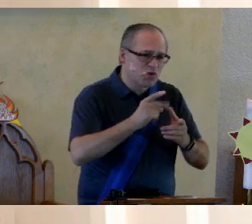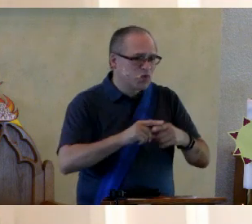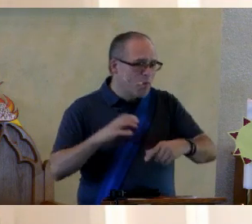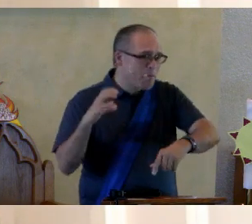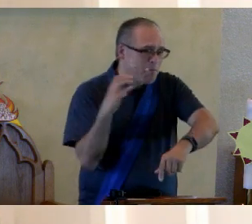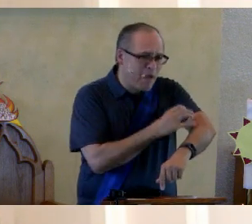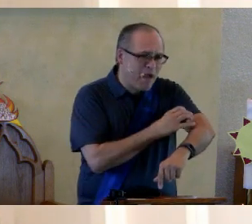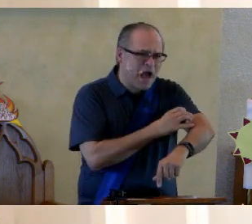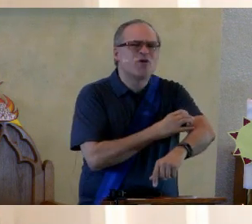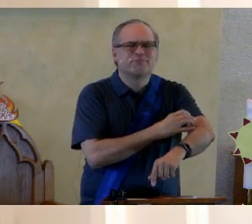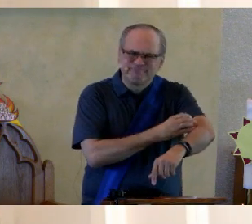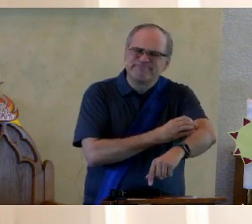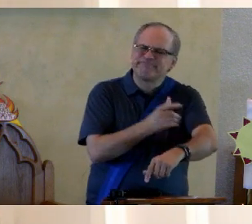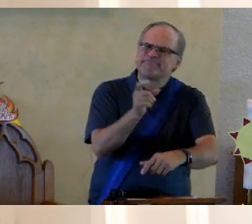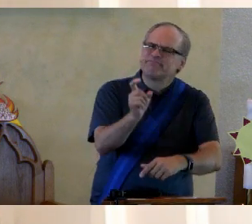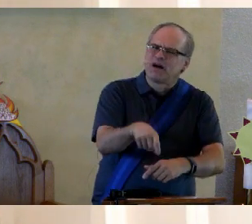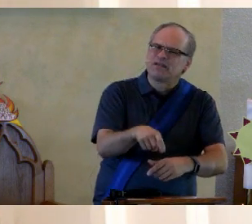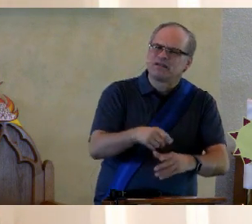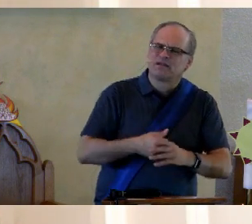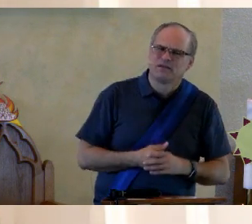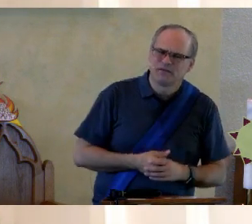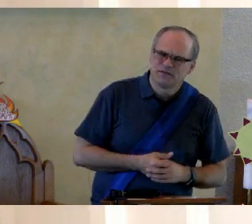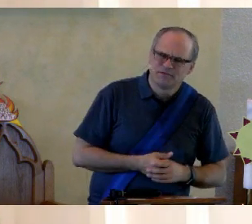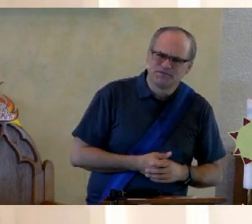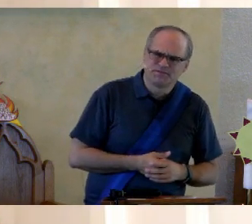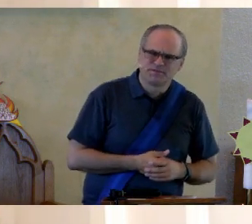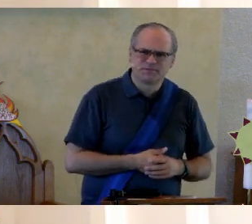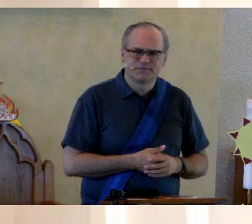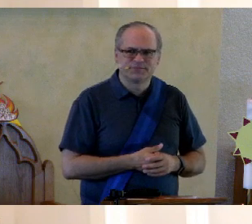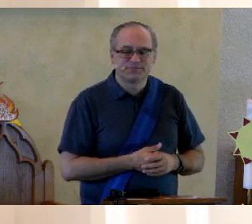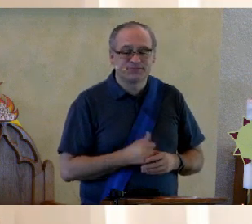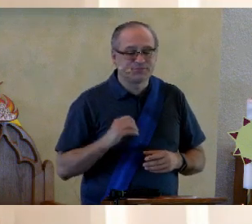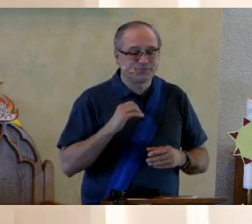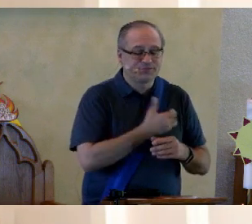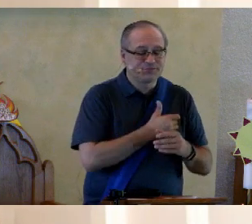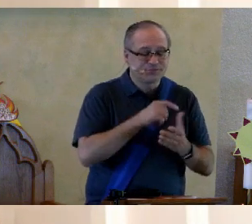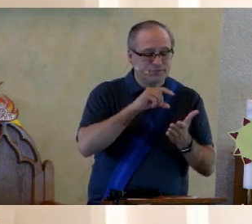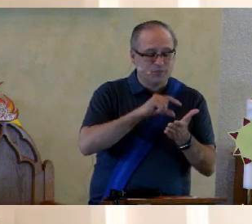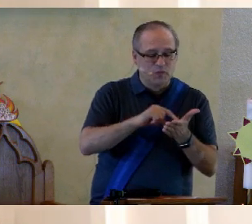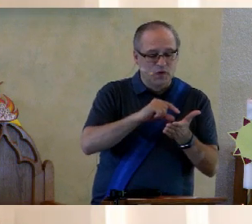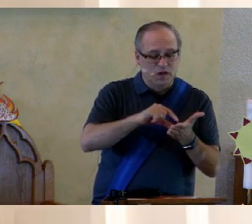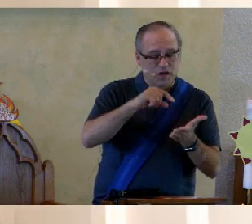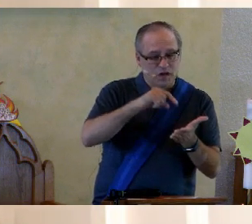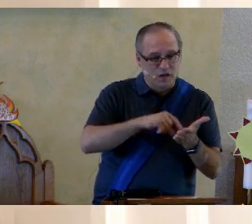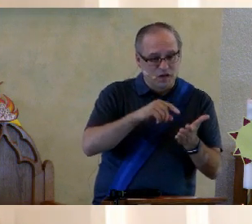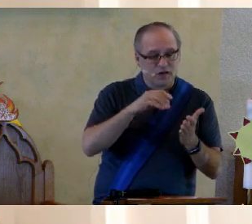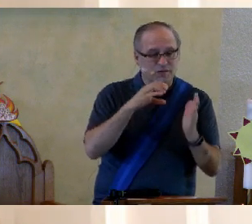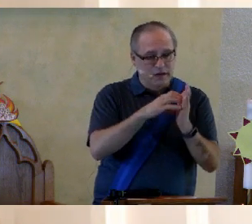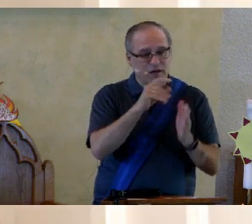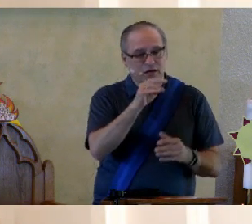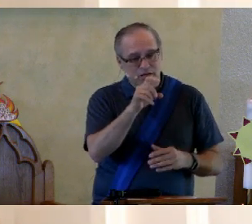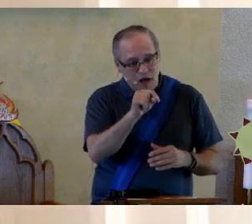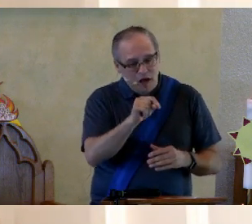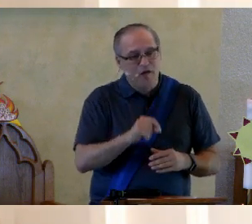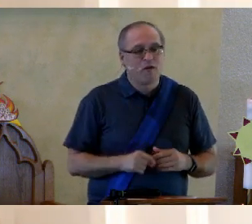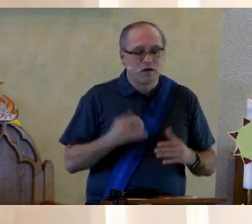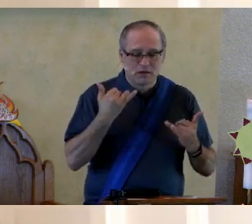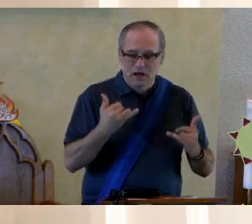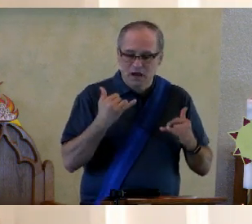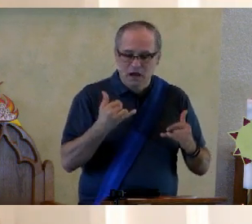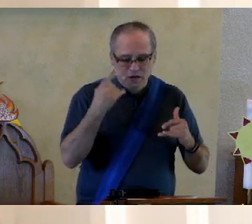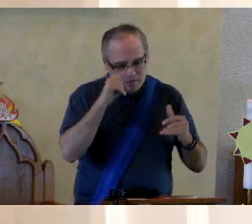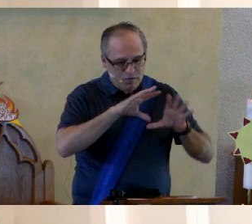necessary. As was the case for our sibling Jonah in the text, this scary, uncertain, tumultuous political, social,